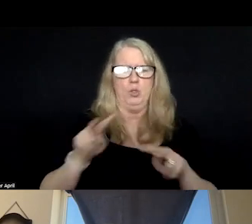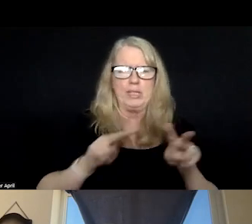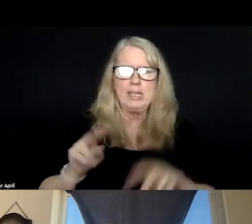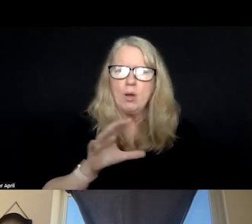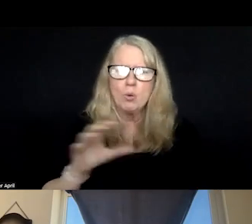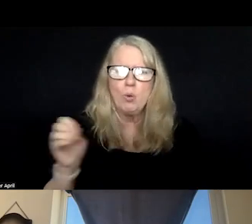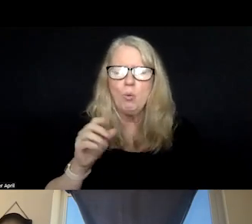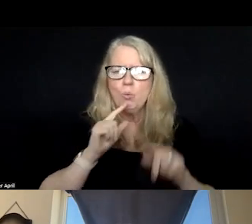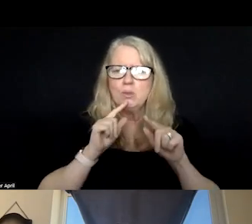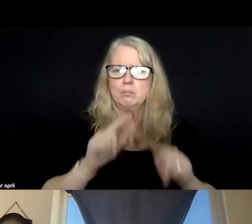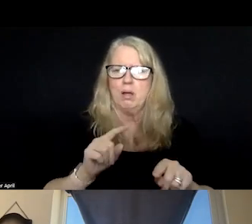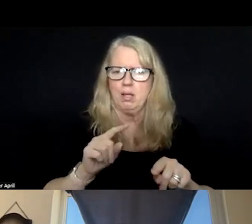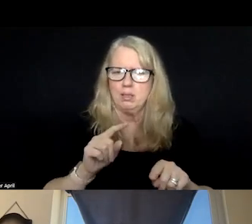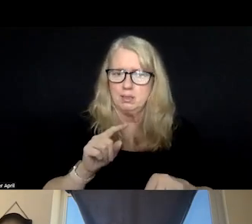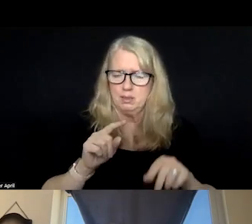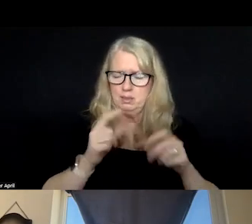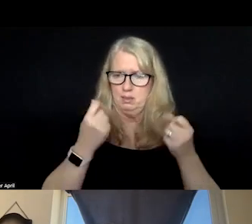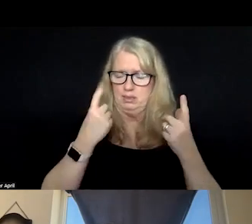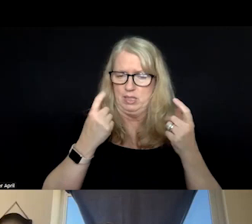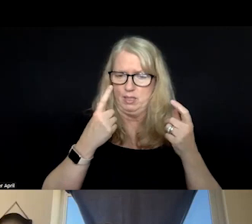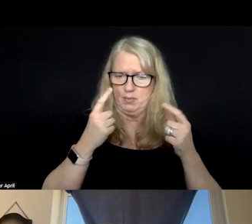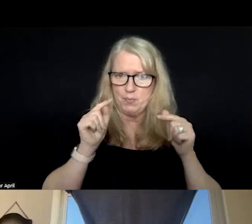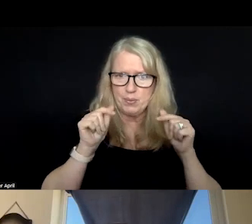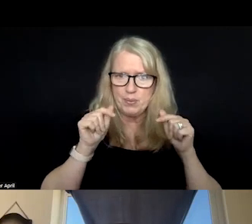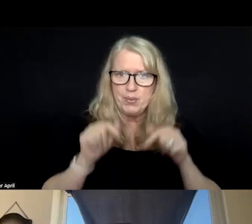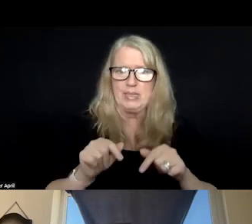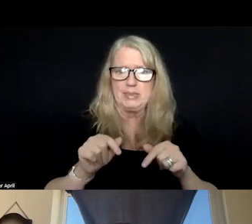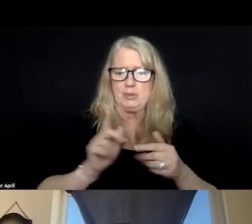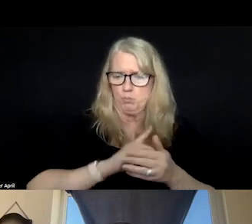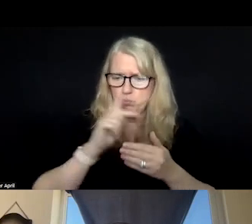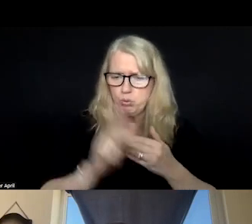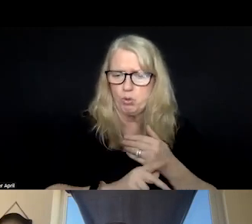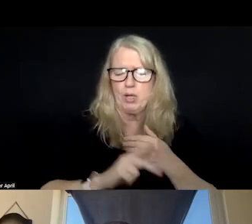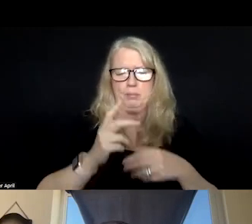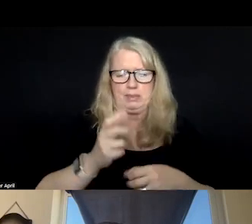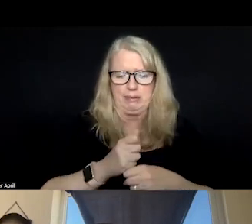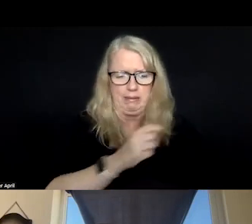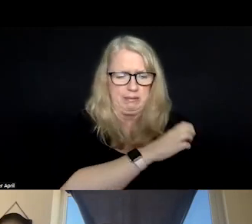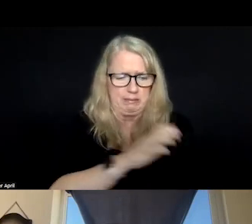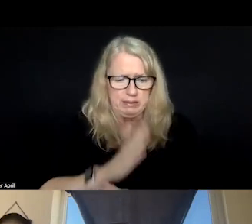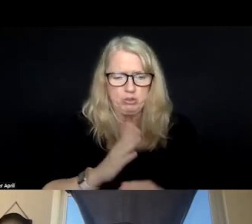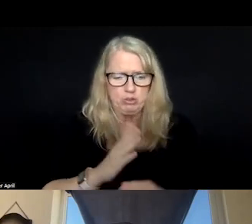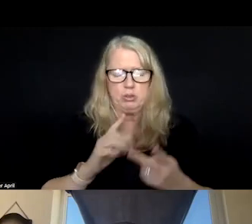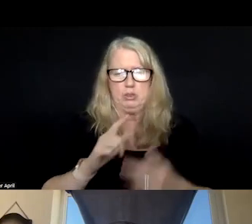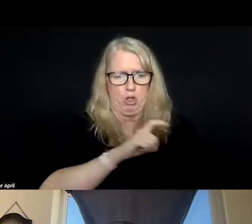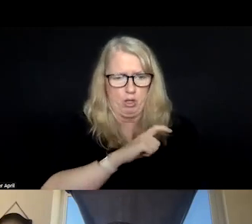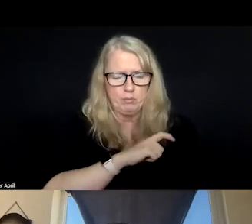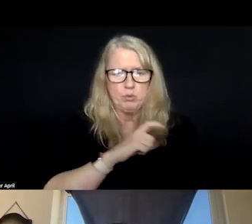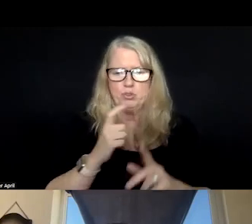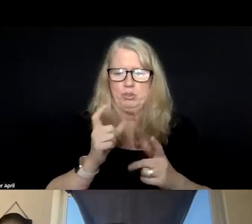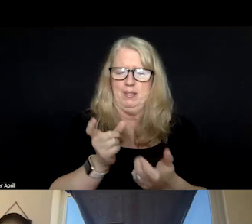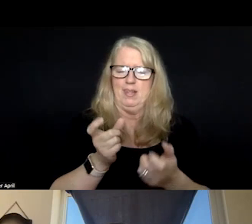as this is a program that gets clinicians and officers to these,